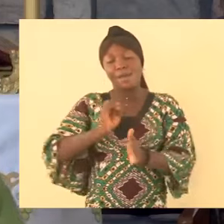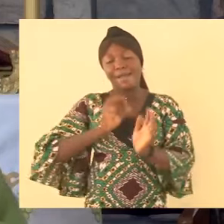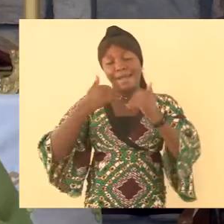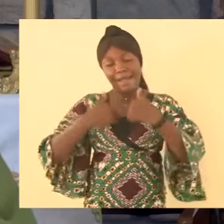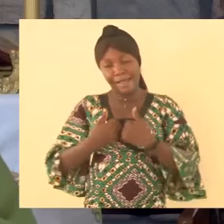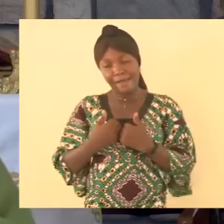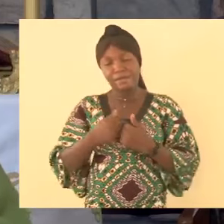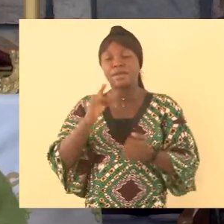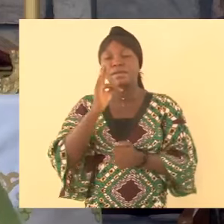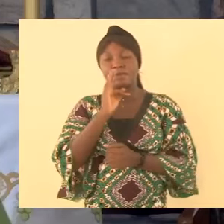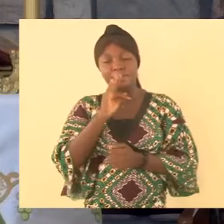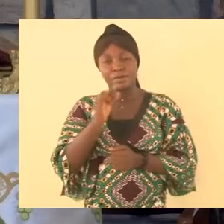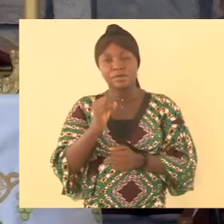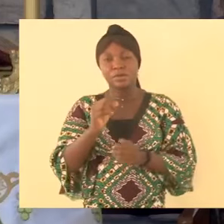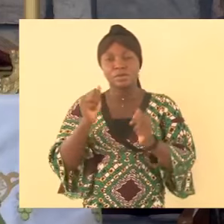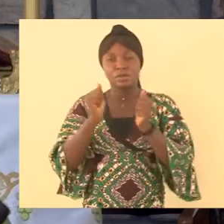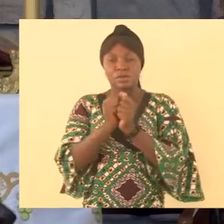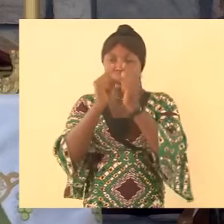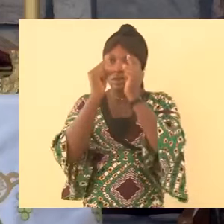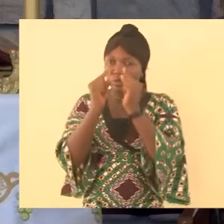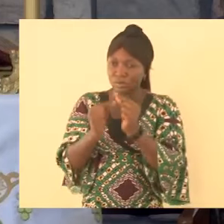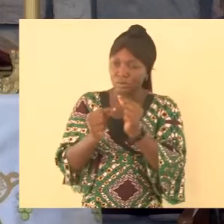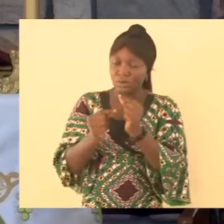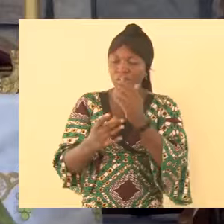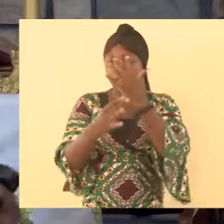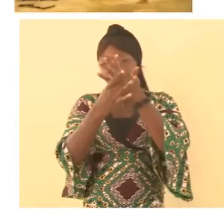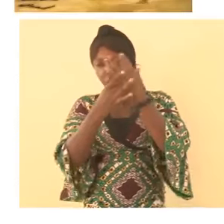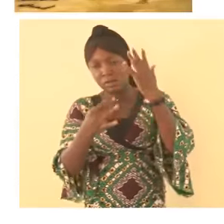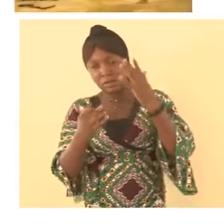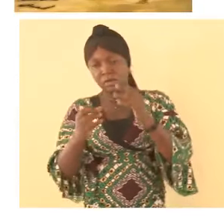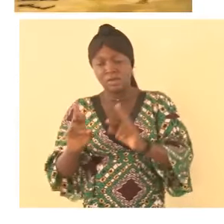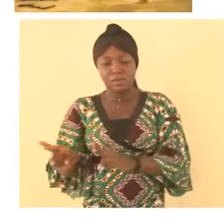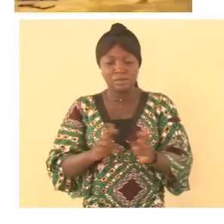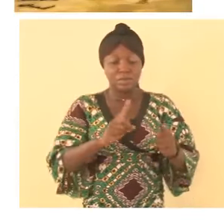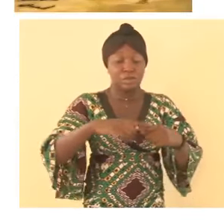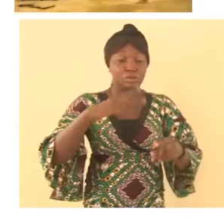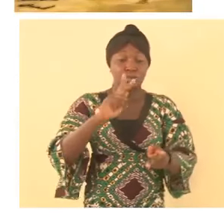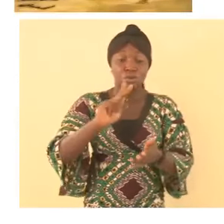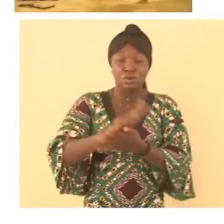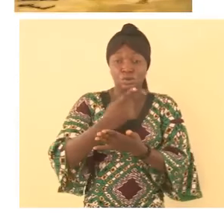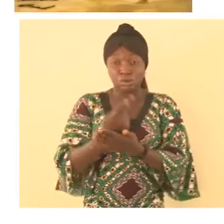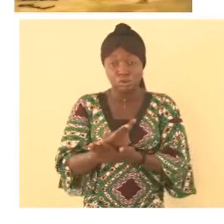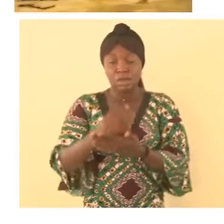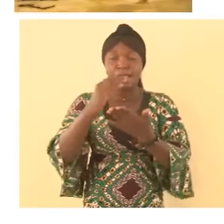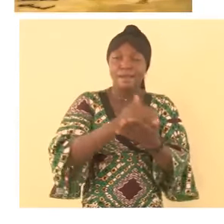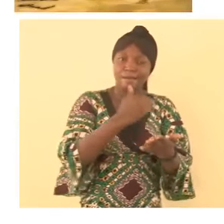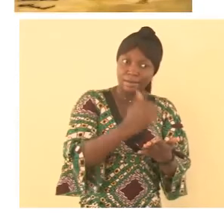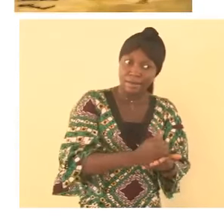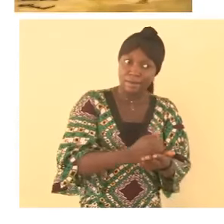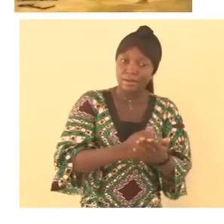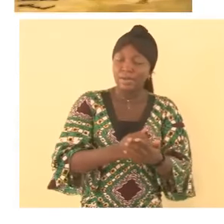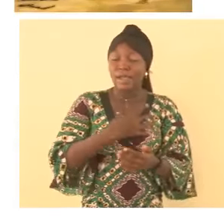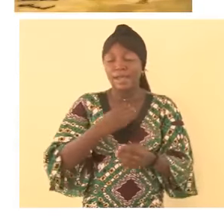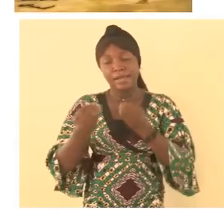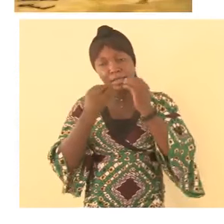all I have left of food is this small flour and a little oil, which I am ready to go and cook. I'm gathering these sticks to go